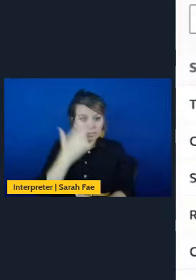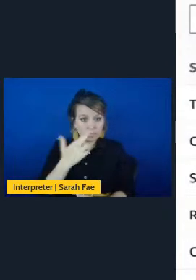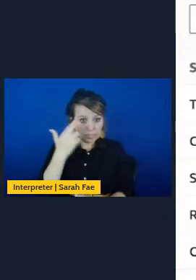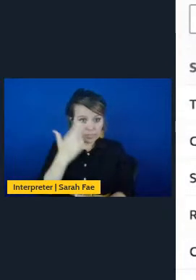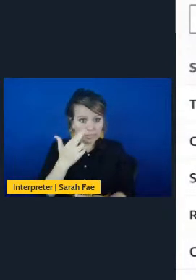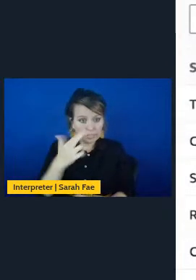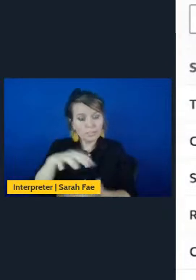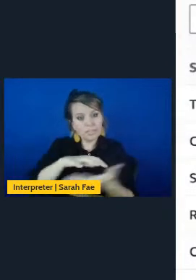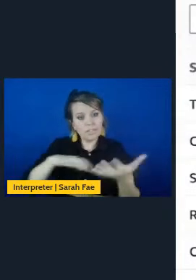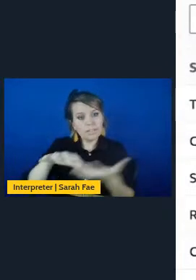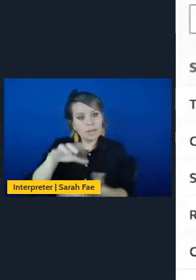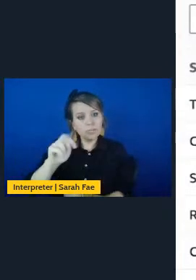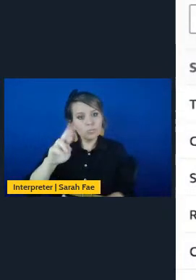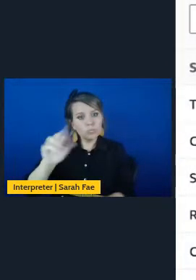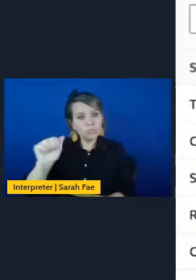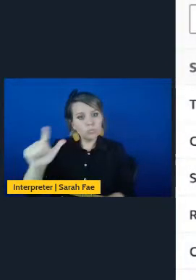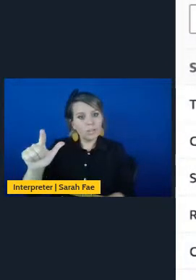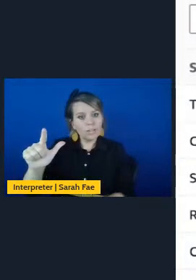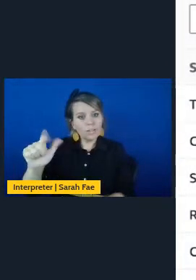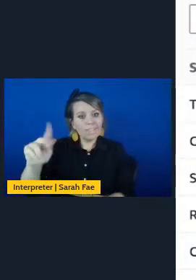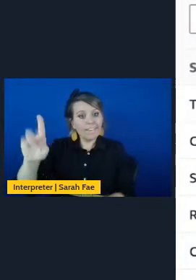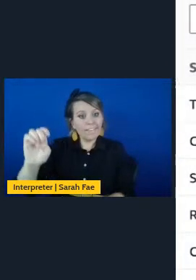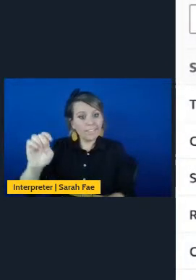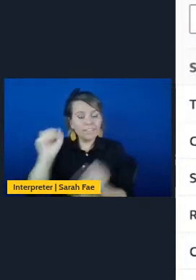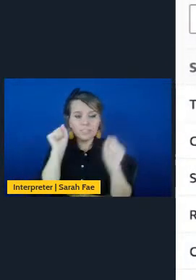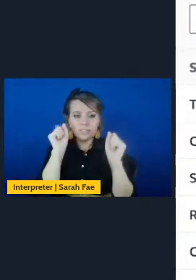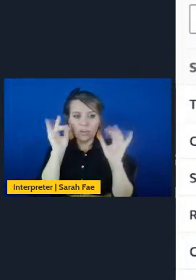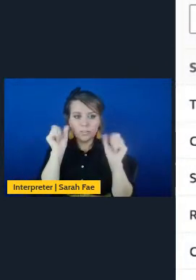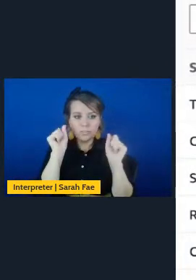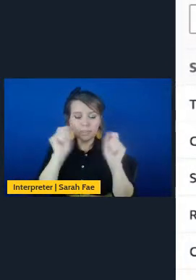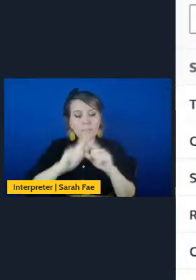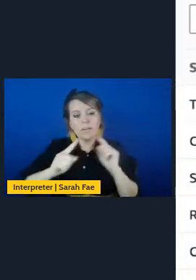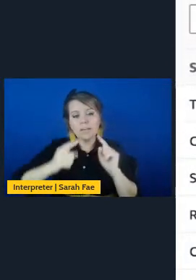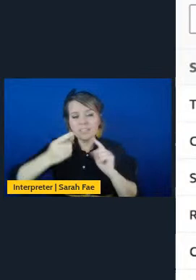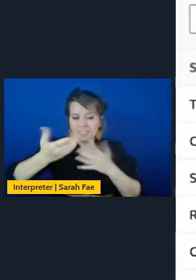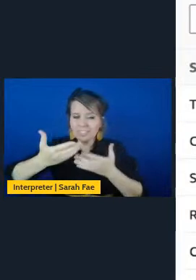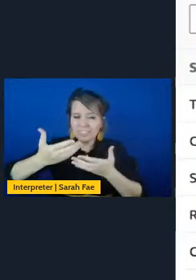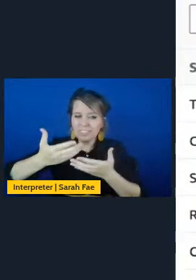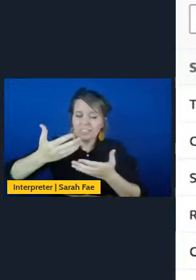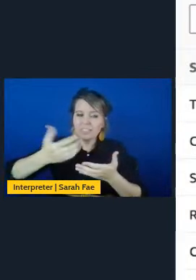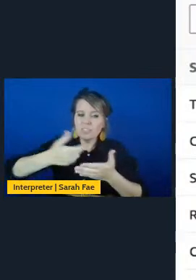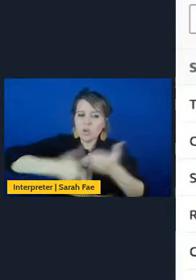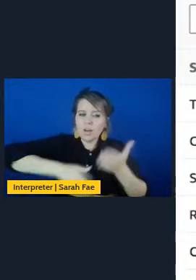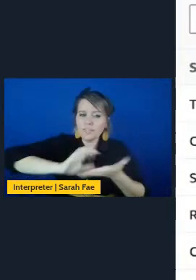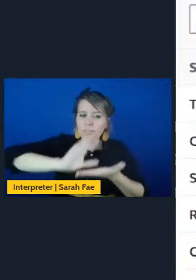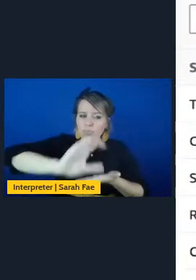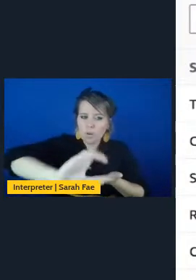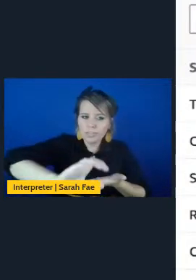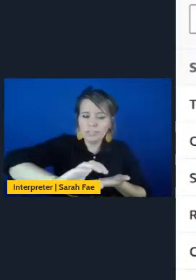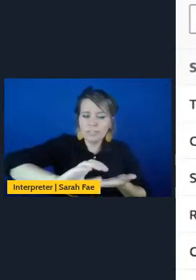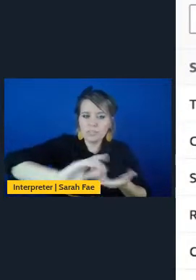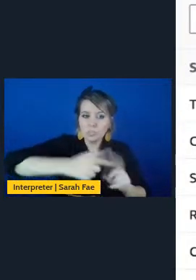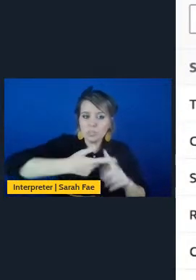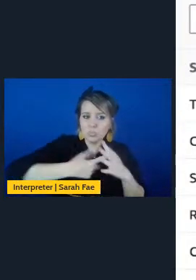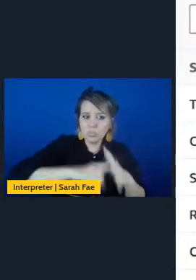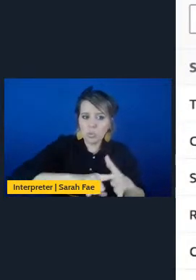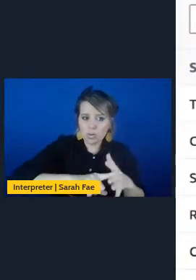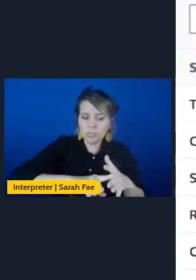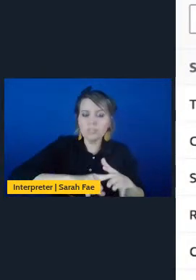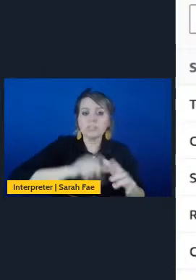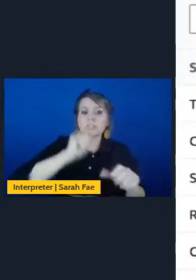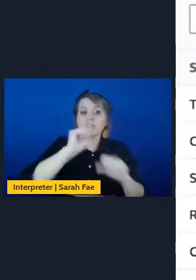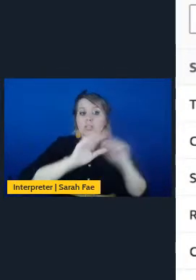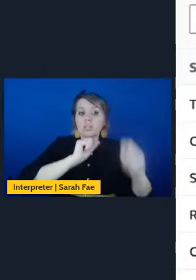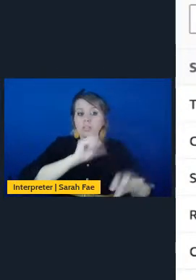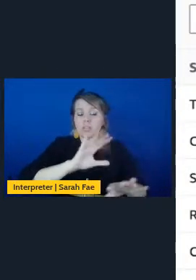CloudTrail Lake is awesome, but it also front loads the cost of putting logs into it for 7